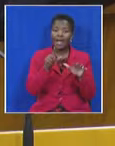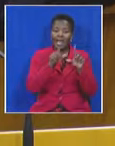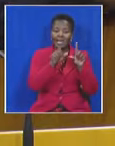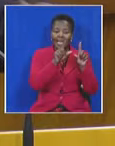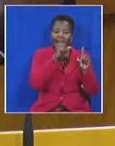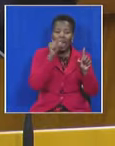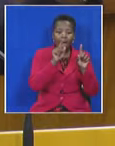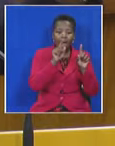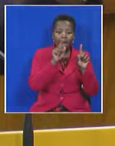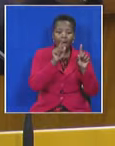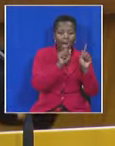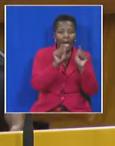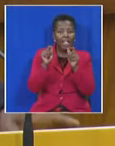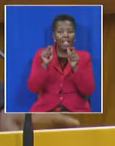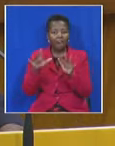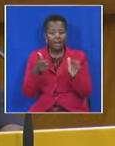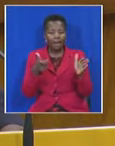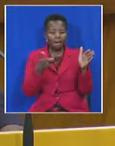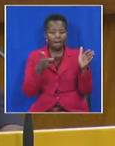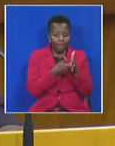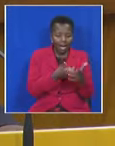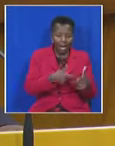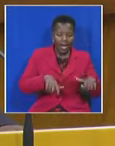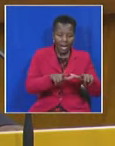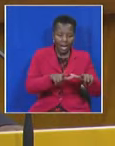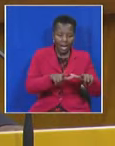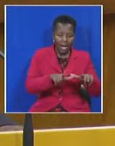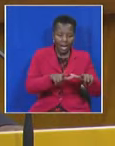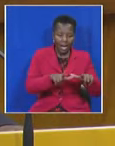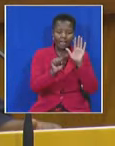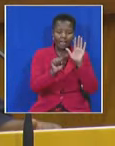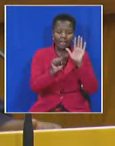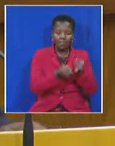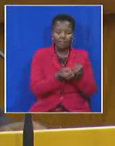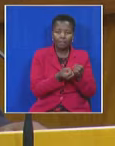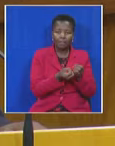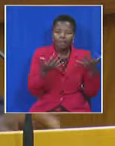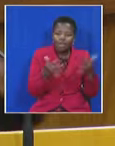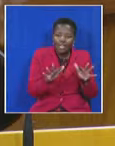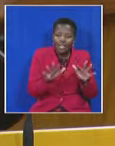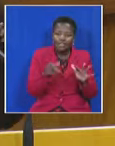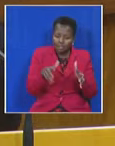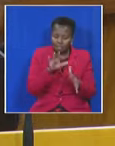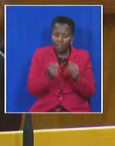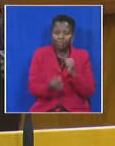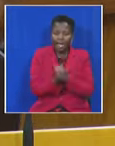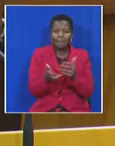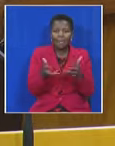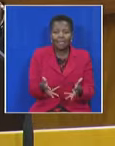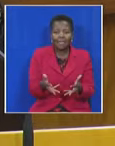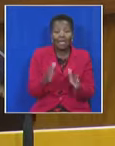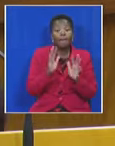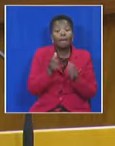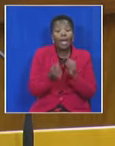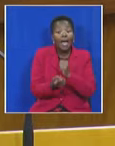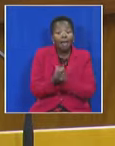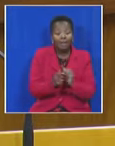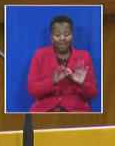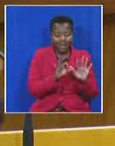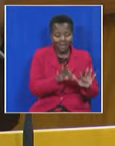entitled to buy and possess land, and that's how title became the order of the day in South Africa. It was only in